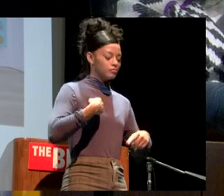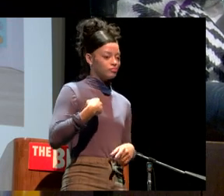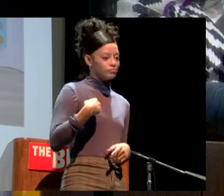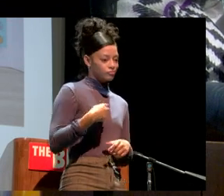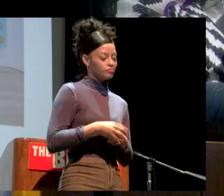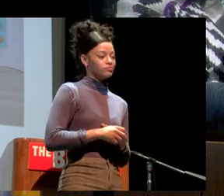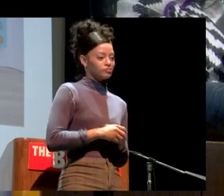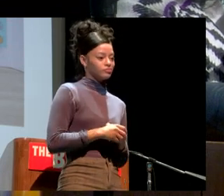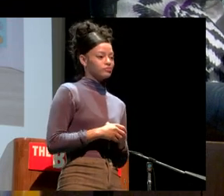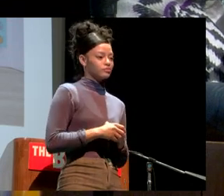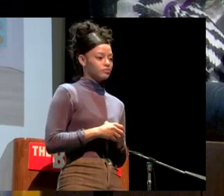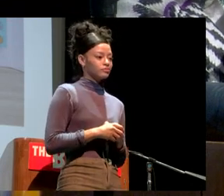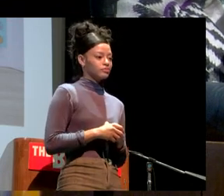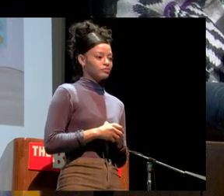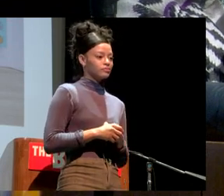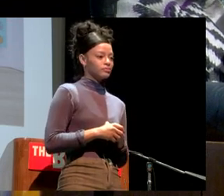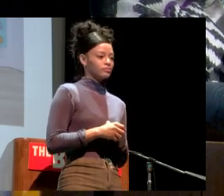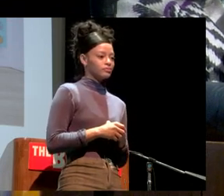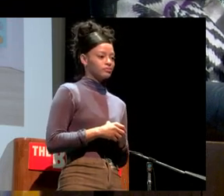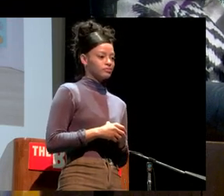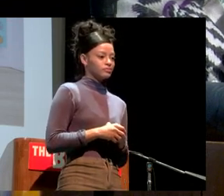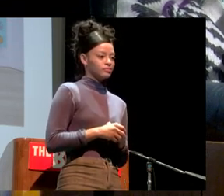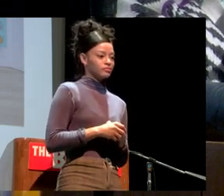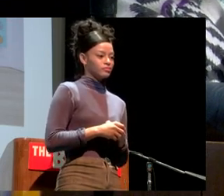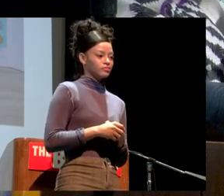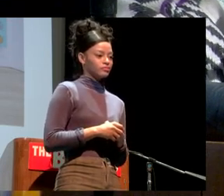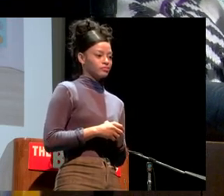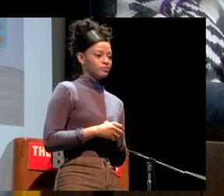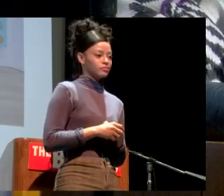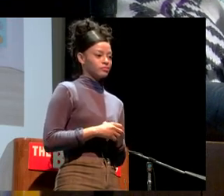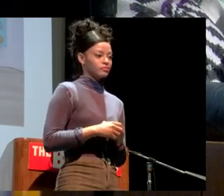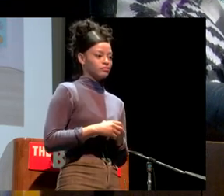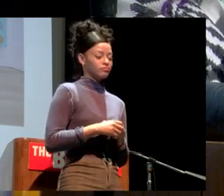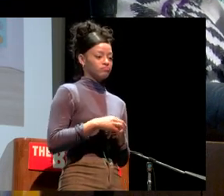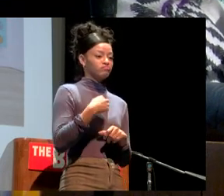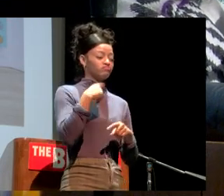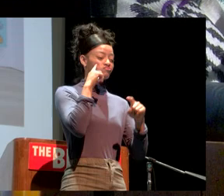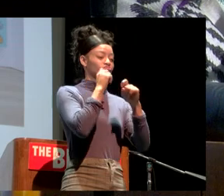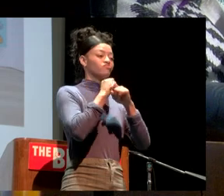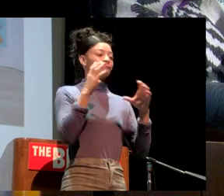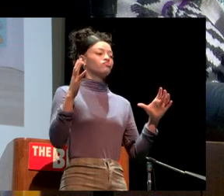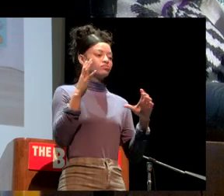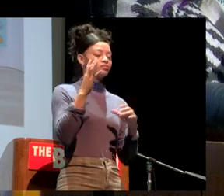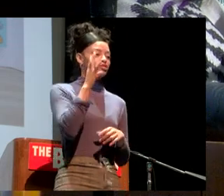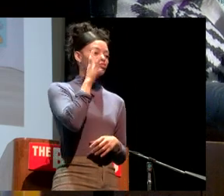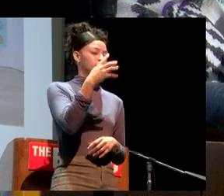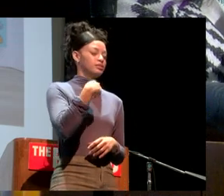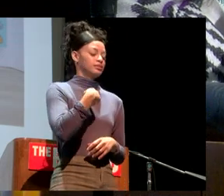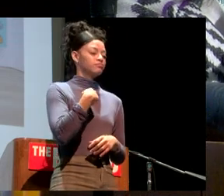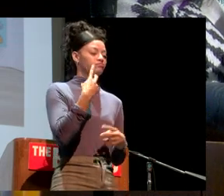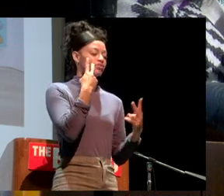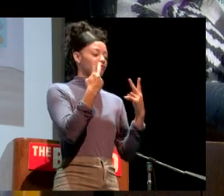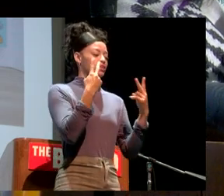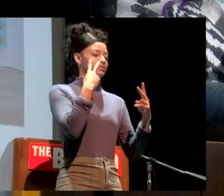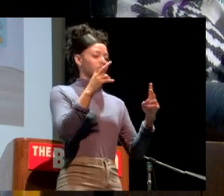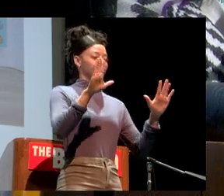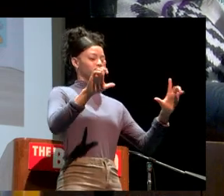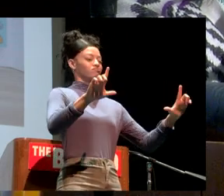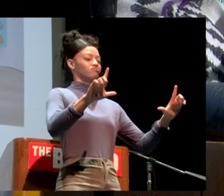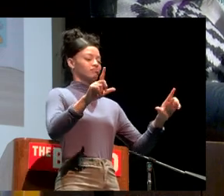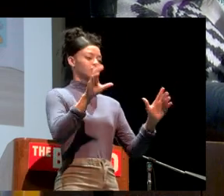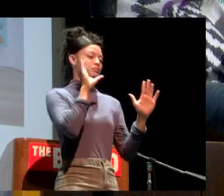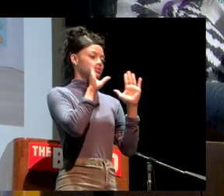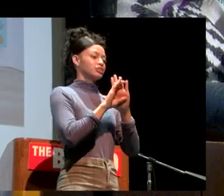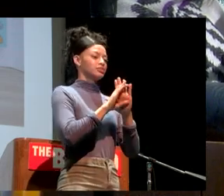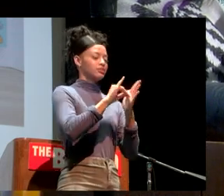and art. So I was just at first thinking about creating all these different flowers and then dropping them, releasing them,